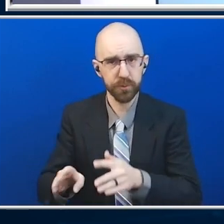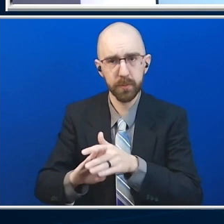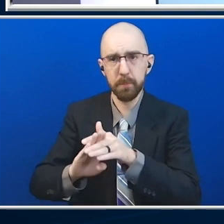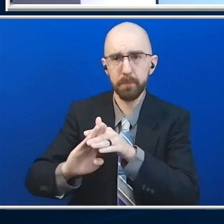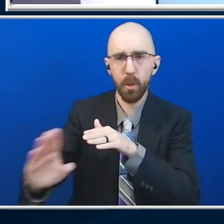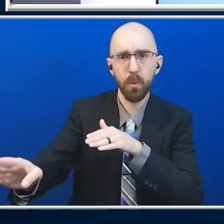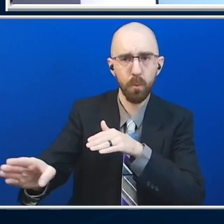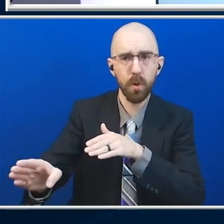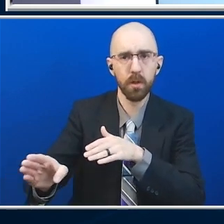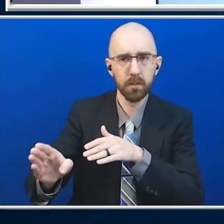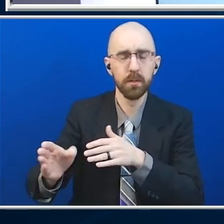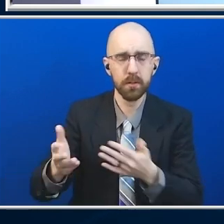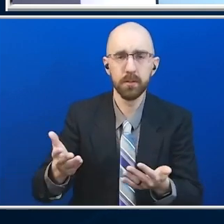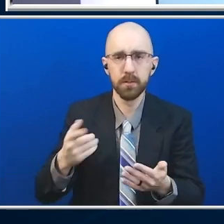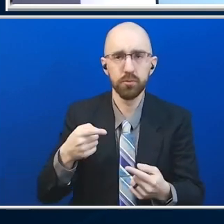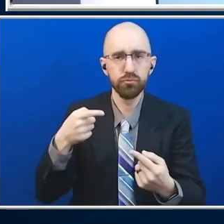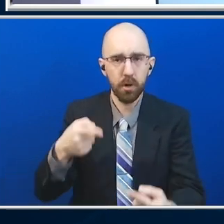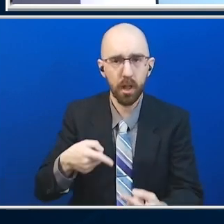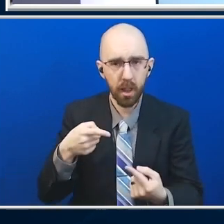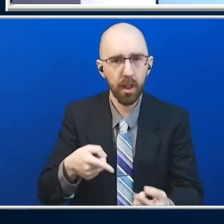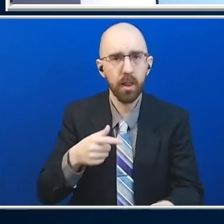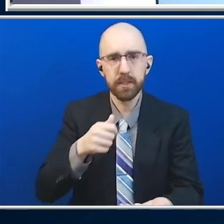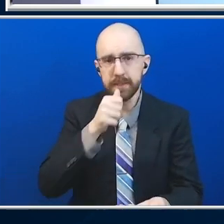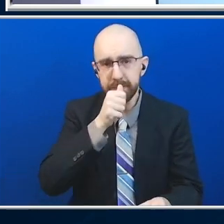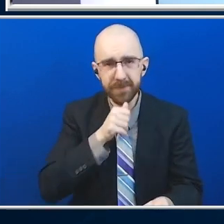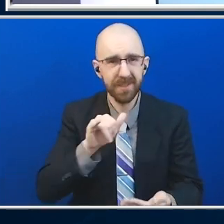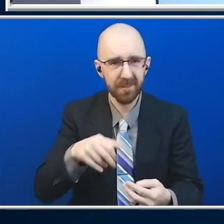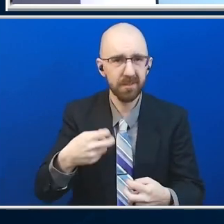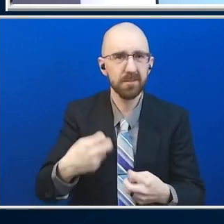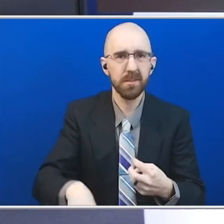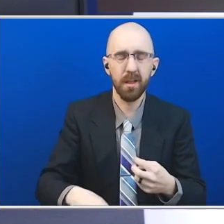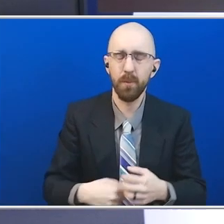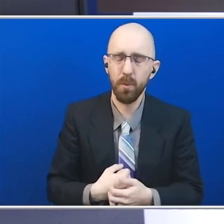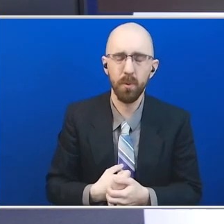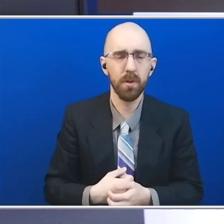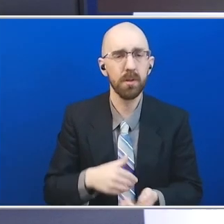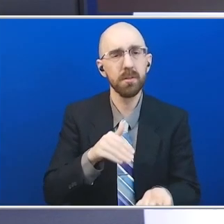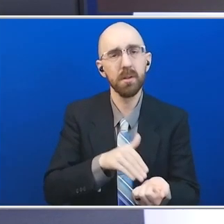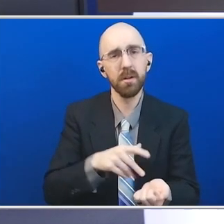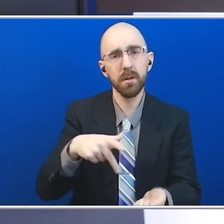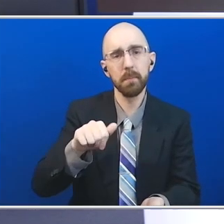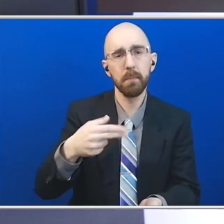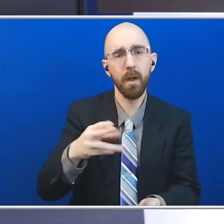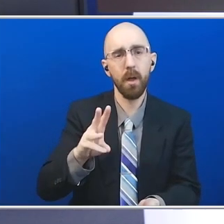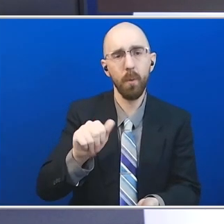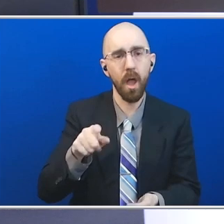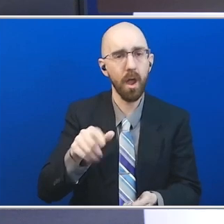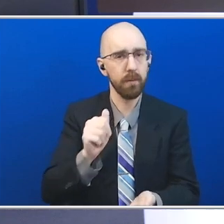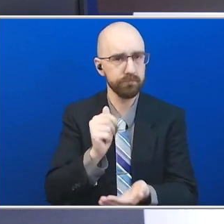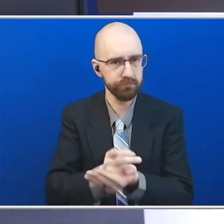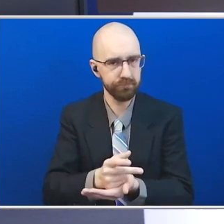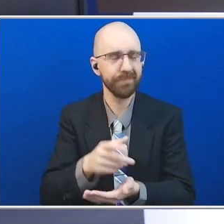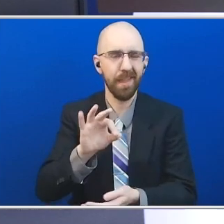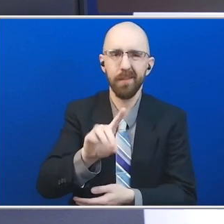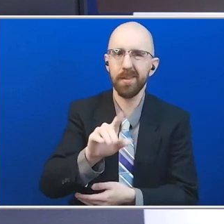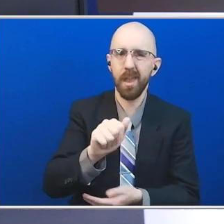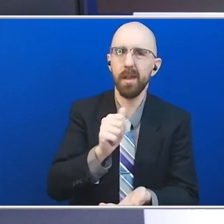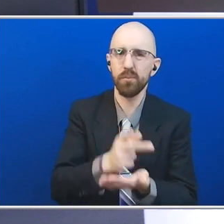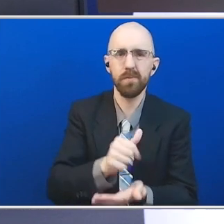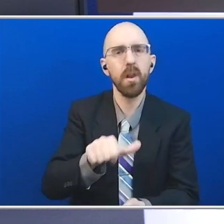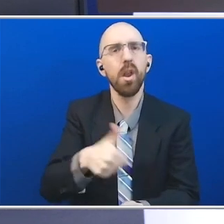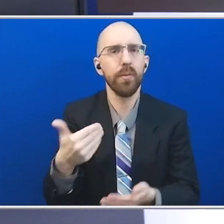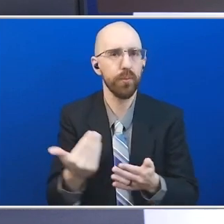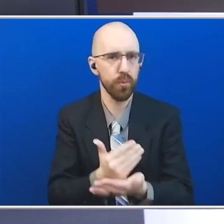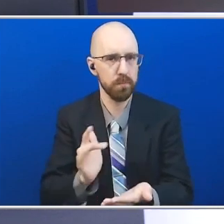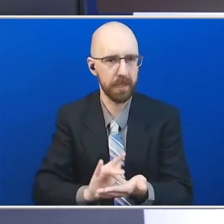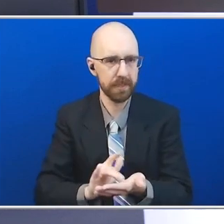and suffering. That's a hard one. So now, Dr. Pawa, the FDA approved another new Parkinson's disease medication, as I understand,